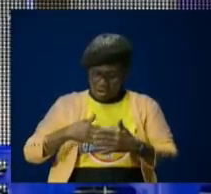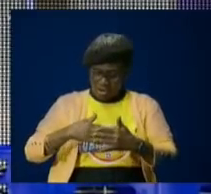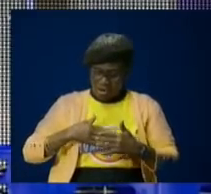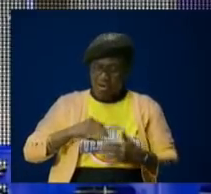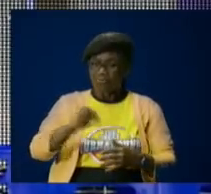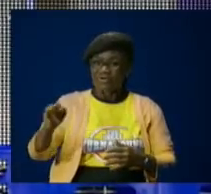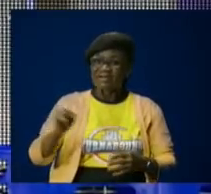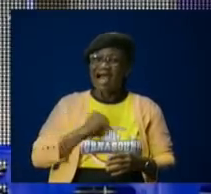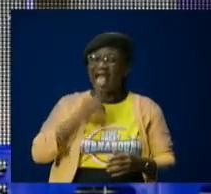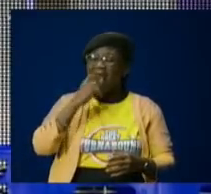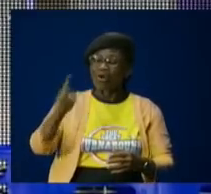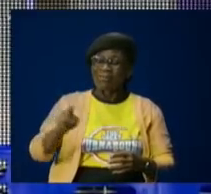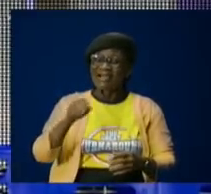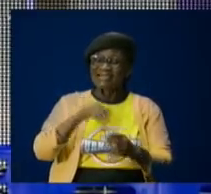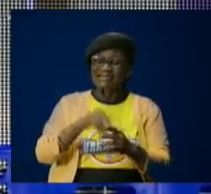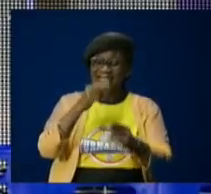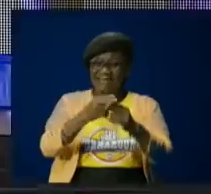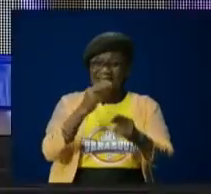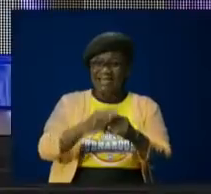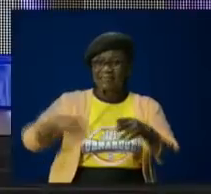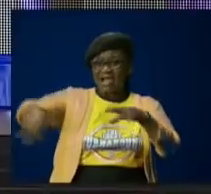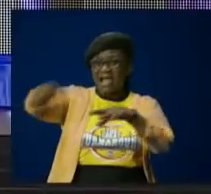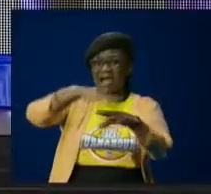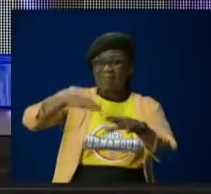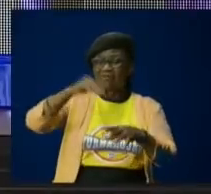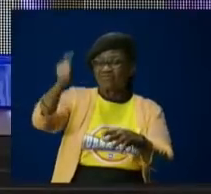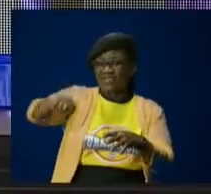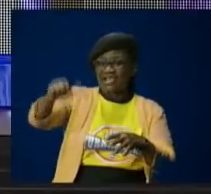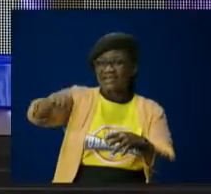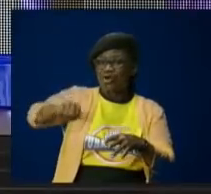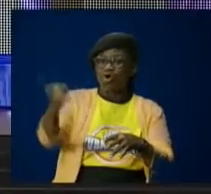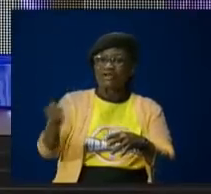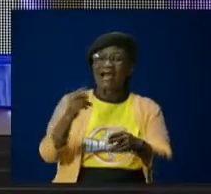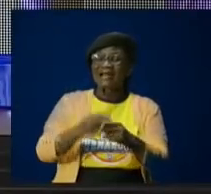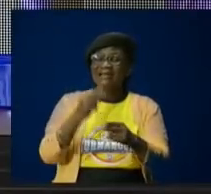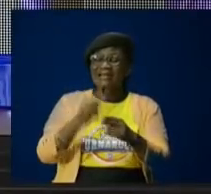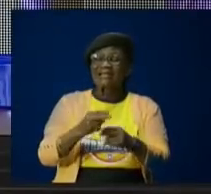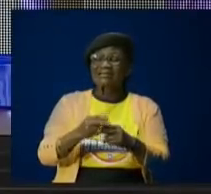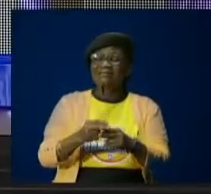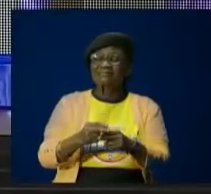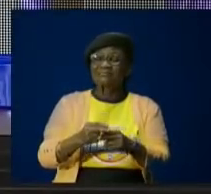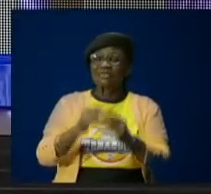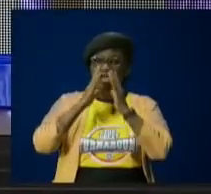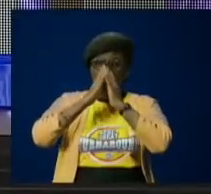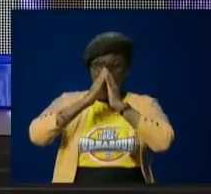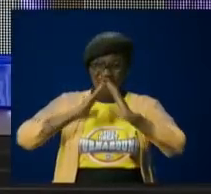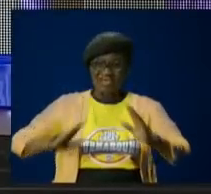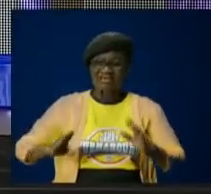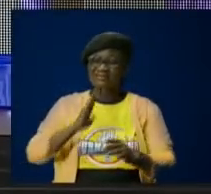that's above every other name, peace be still.